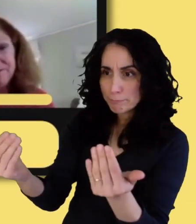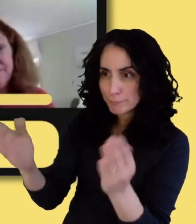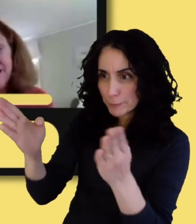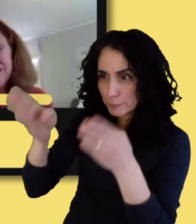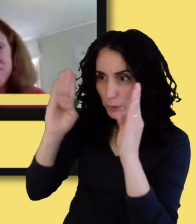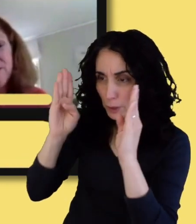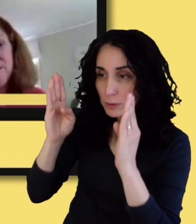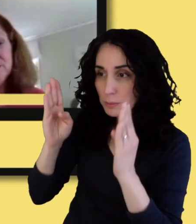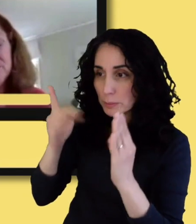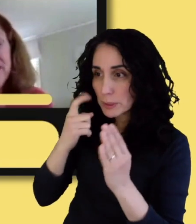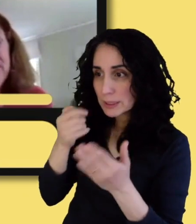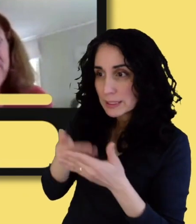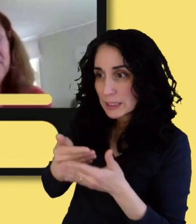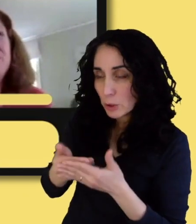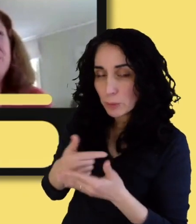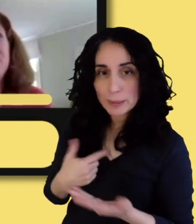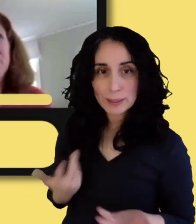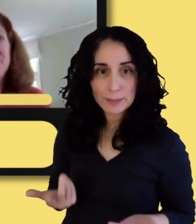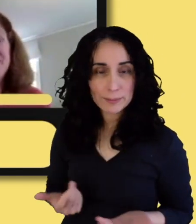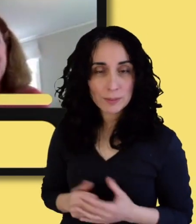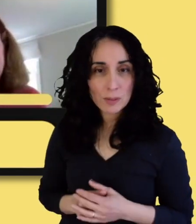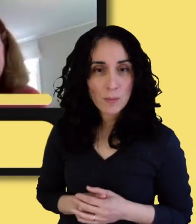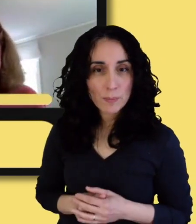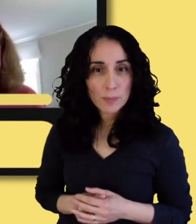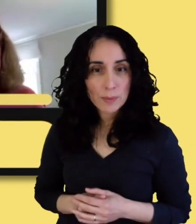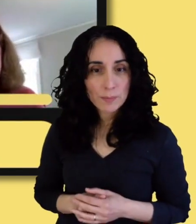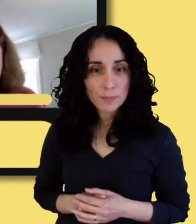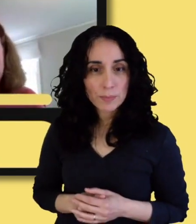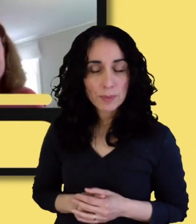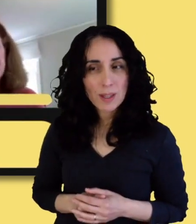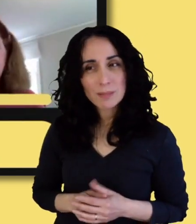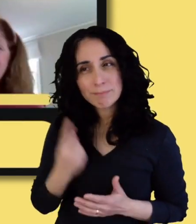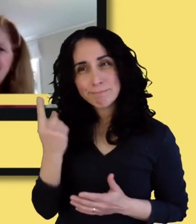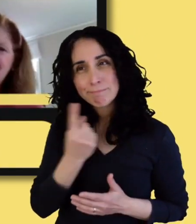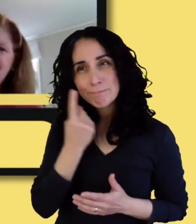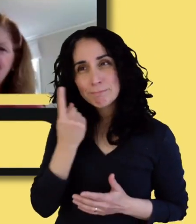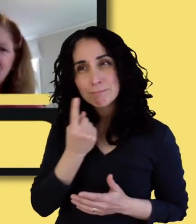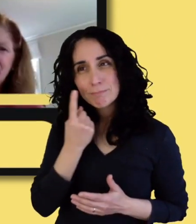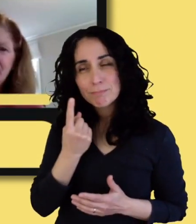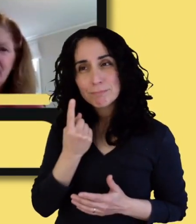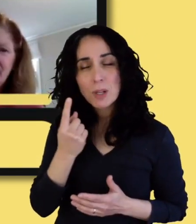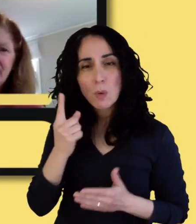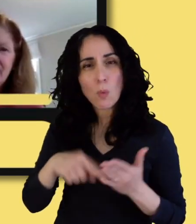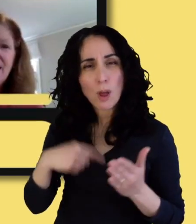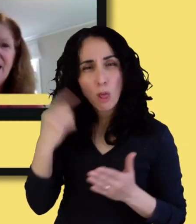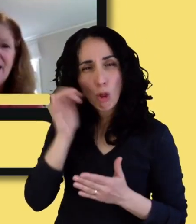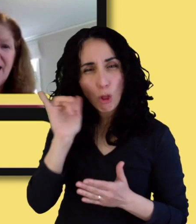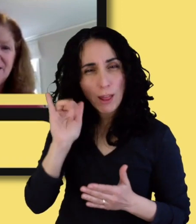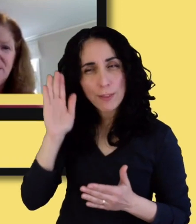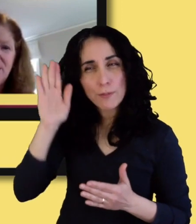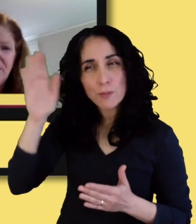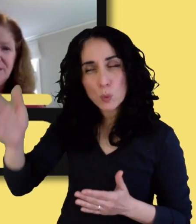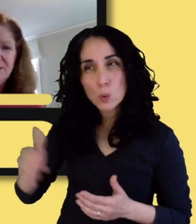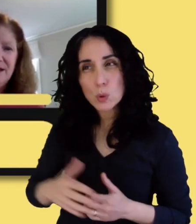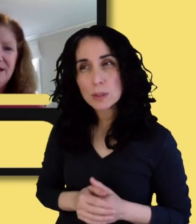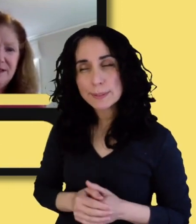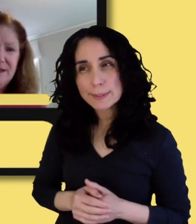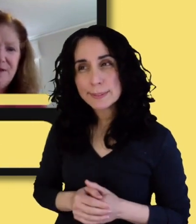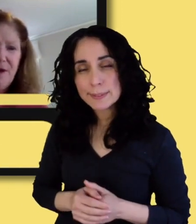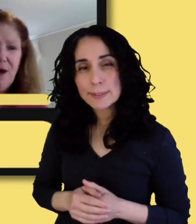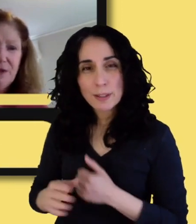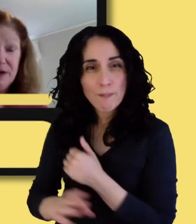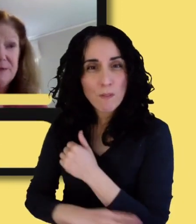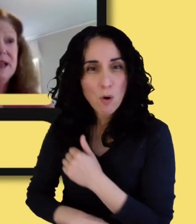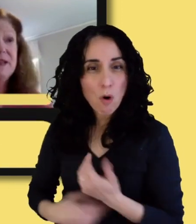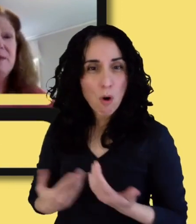proximity. Mm-hmm. So I do have questions in my thoughts what that is going to look like as we move into